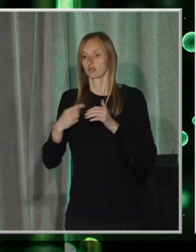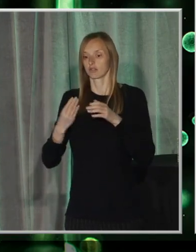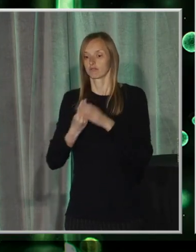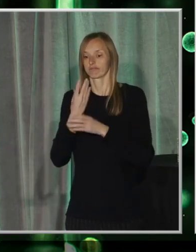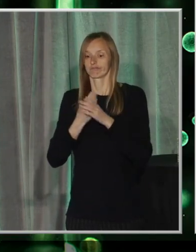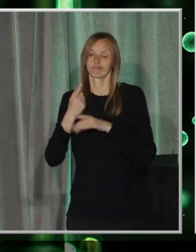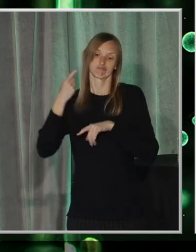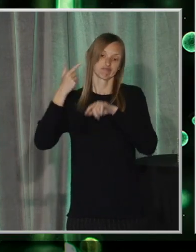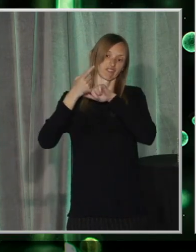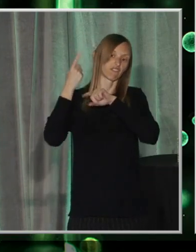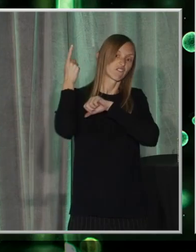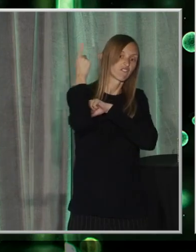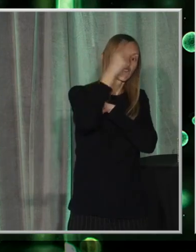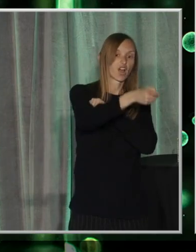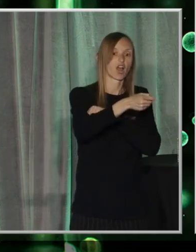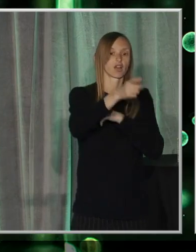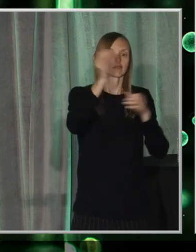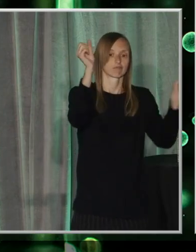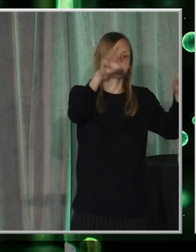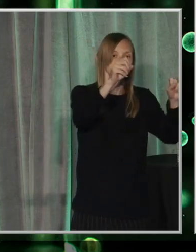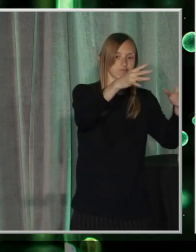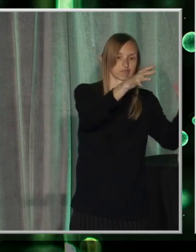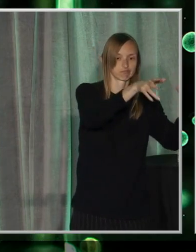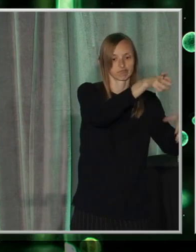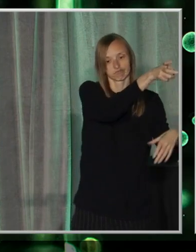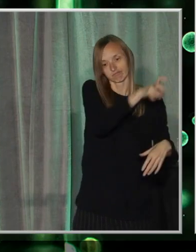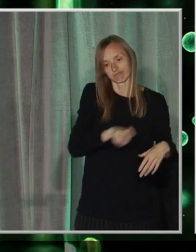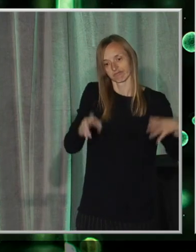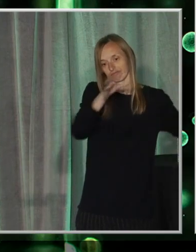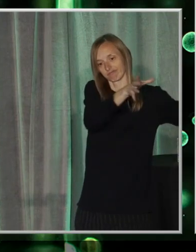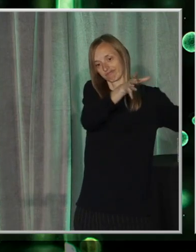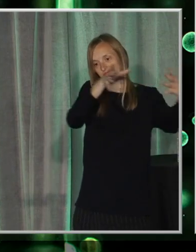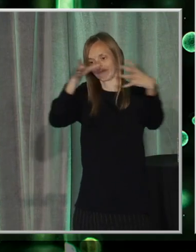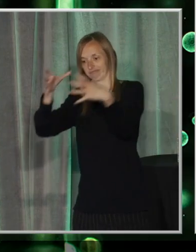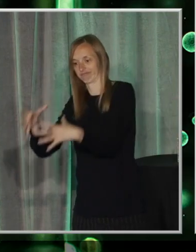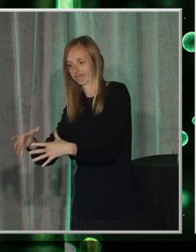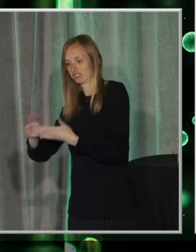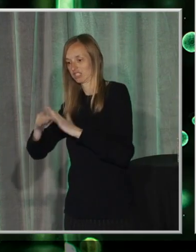out and into the city? Is that something that you've thought about?